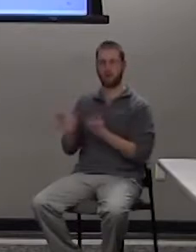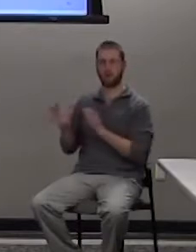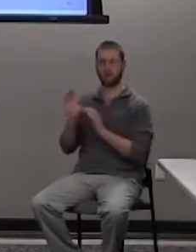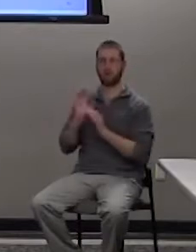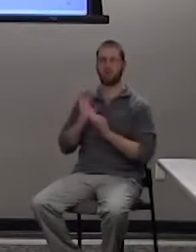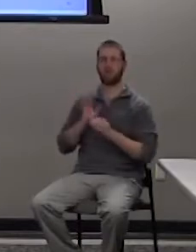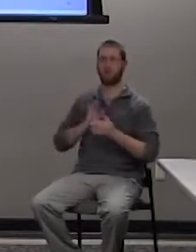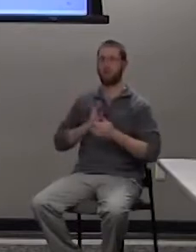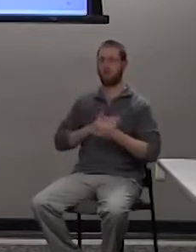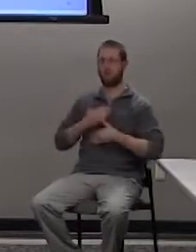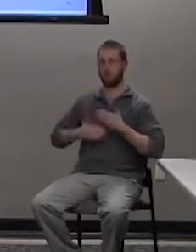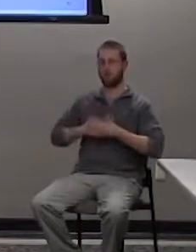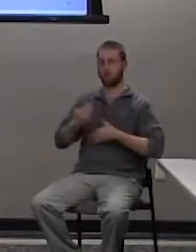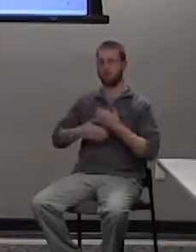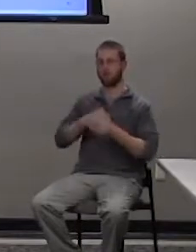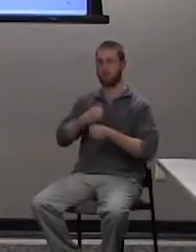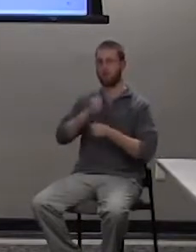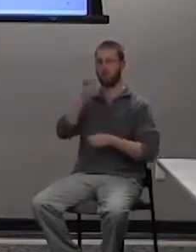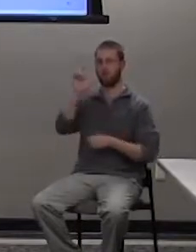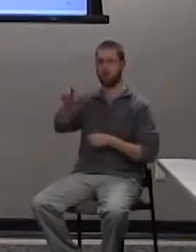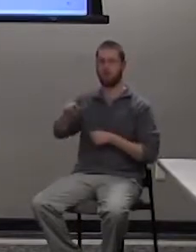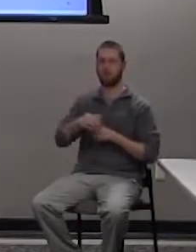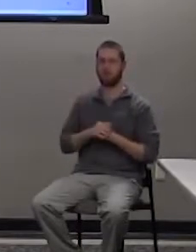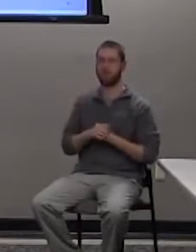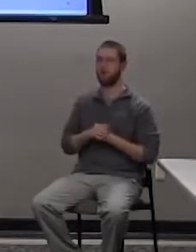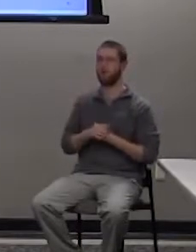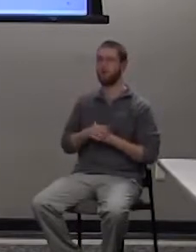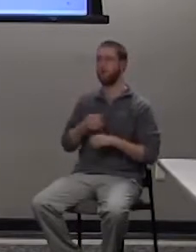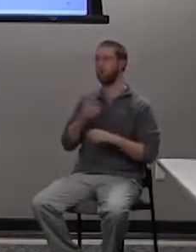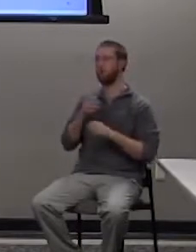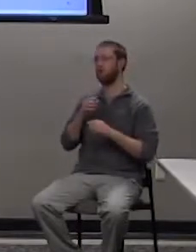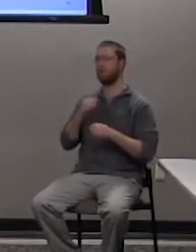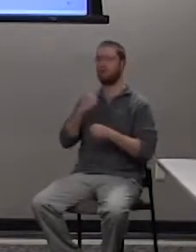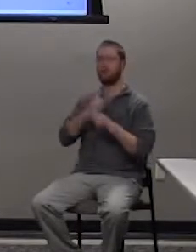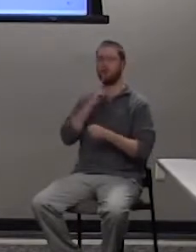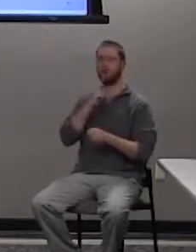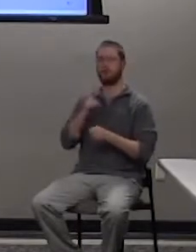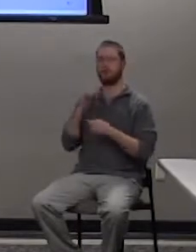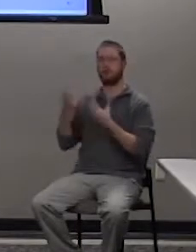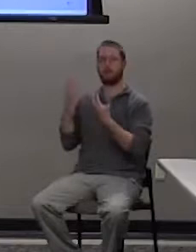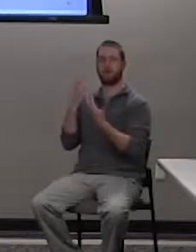this process. To your earlier point, John, how are we going to make sure this syncs up?